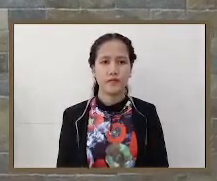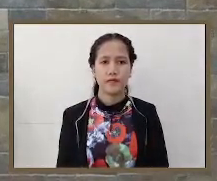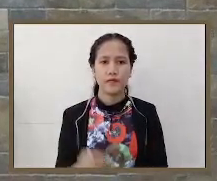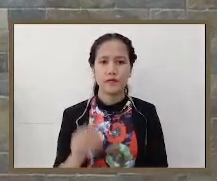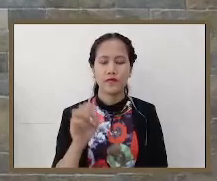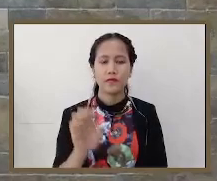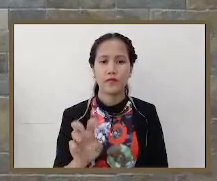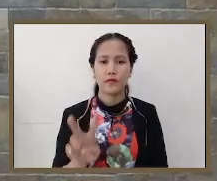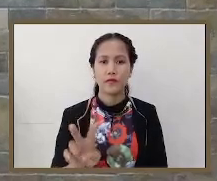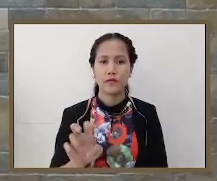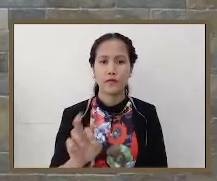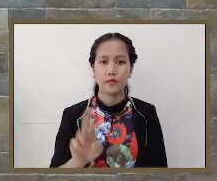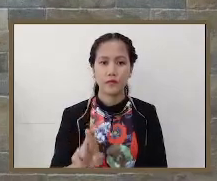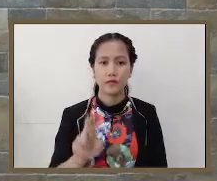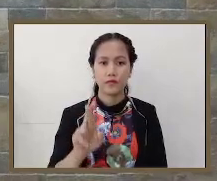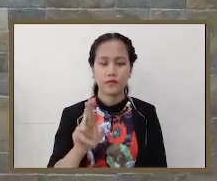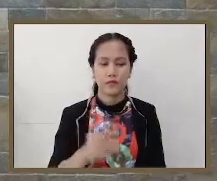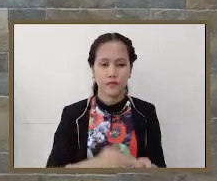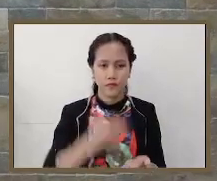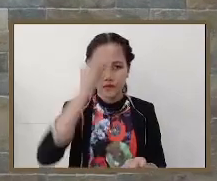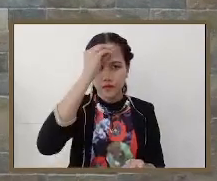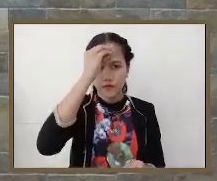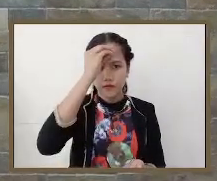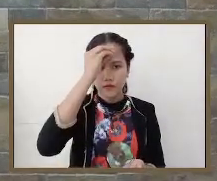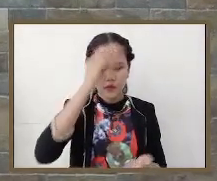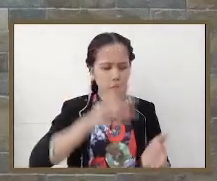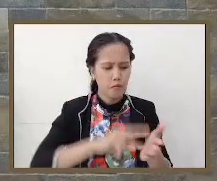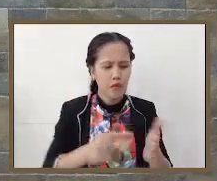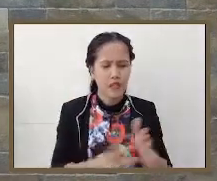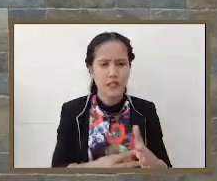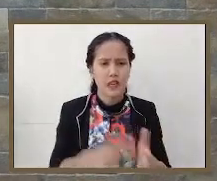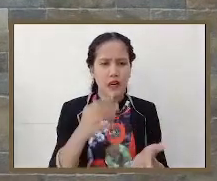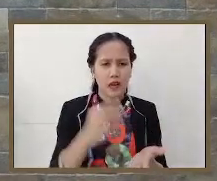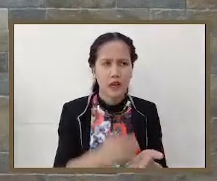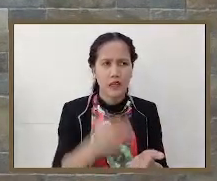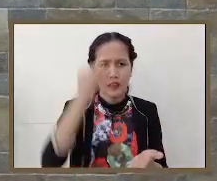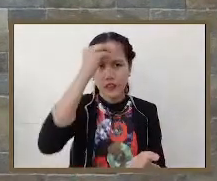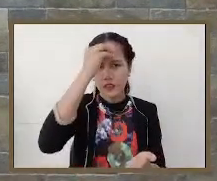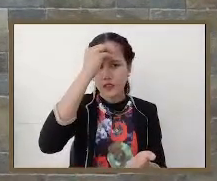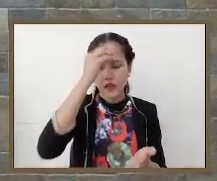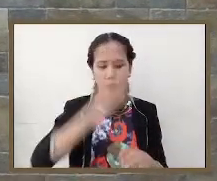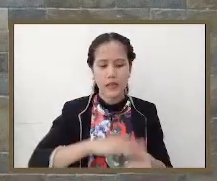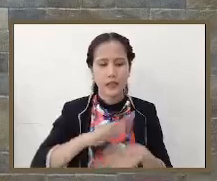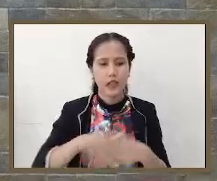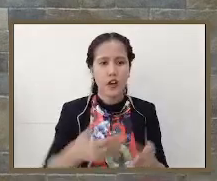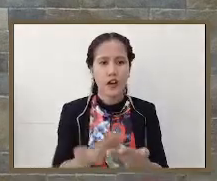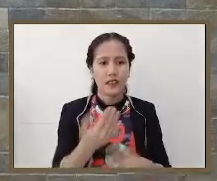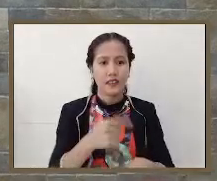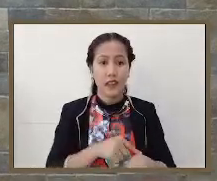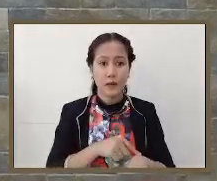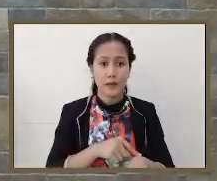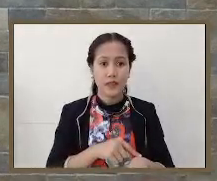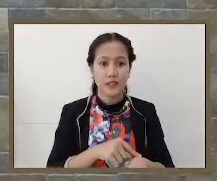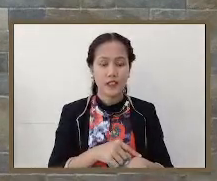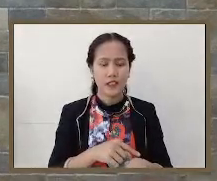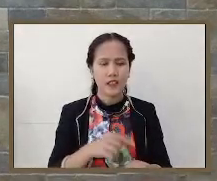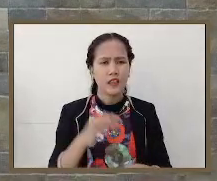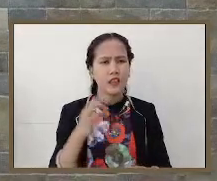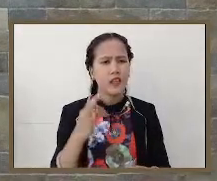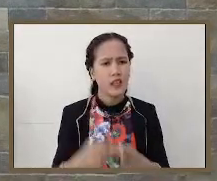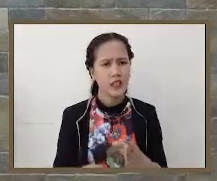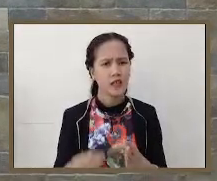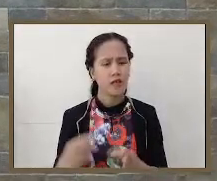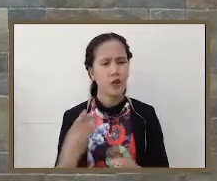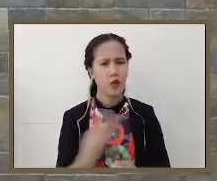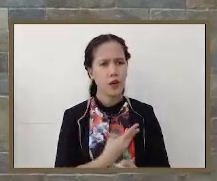ever learning there is to learn at all times. Mga kapatid, kung titingnan po natin ang maigi, we